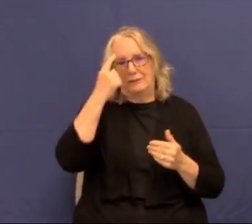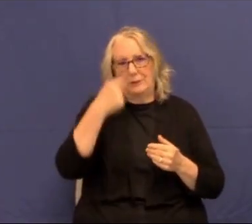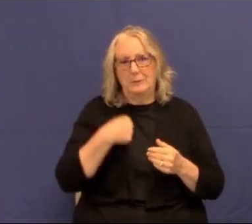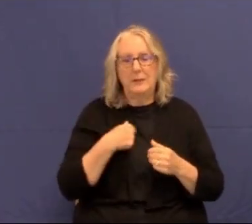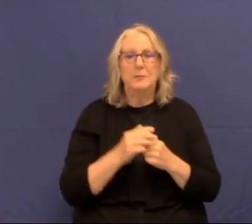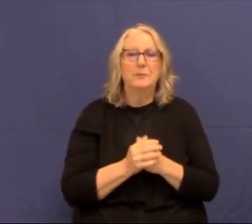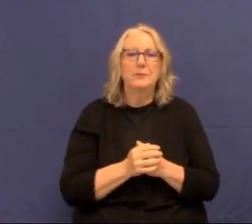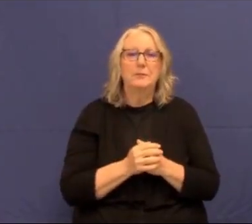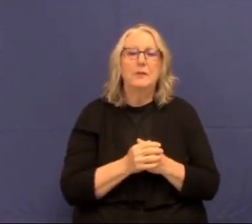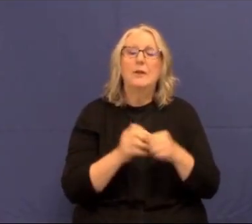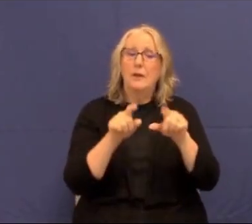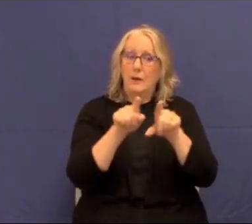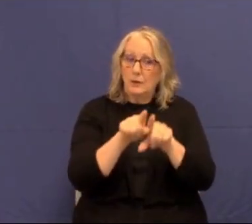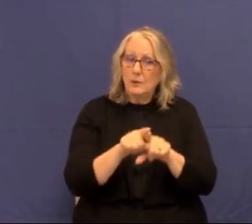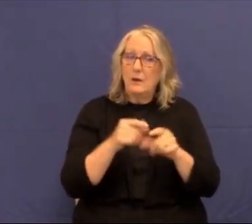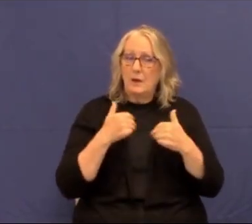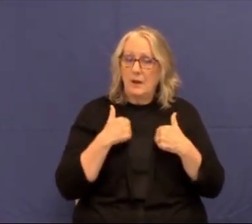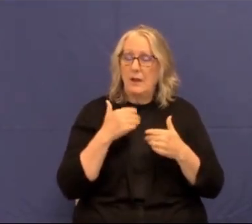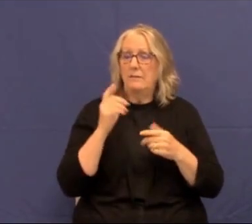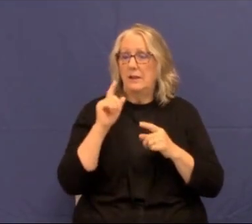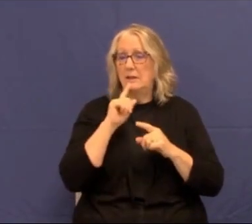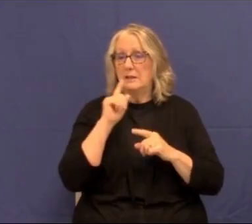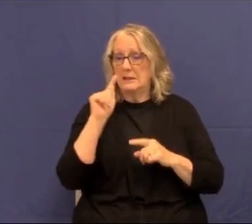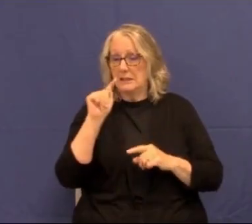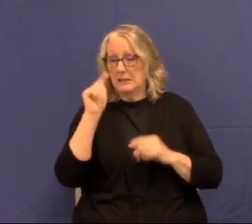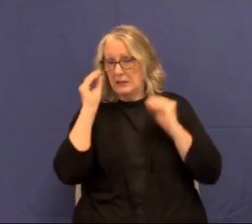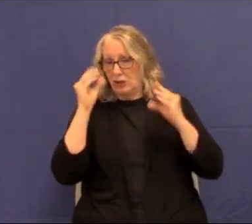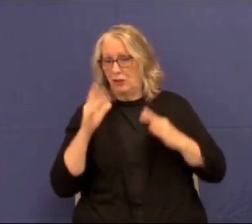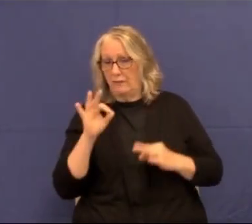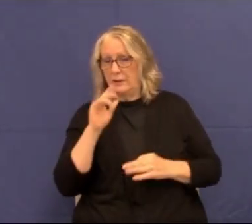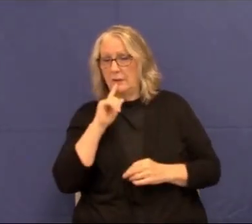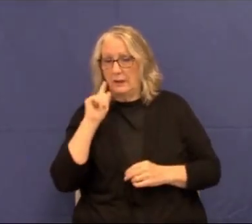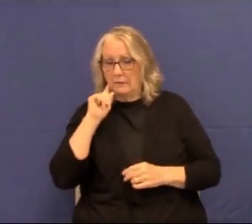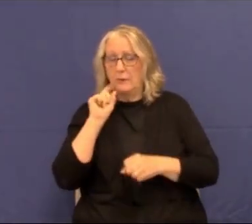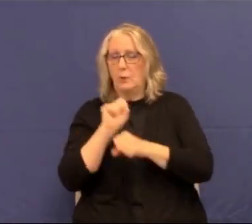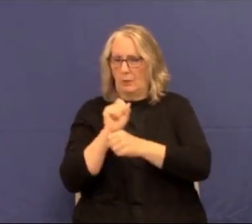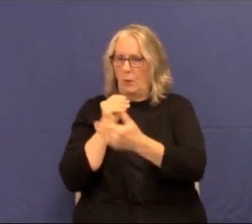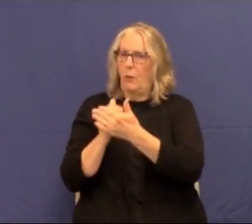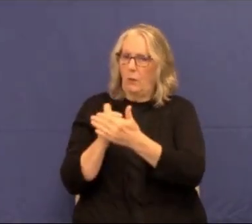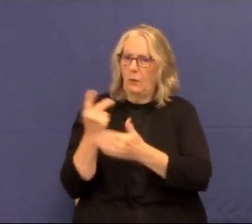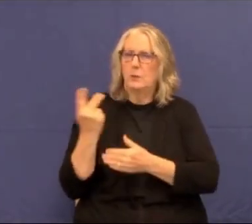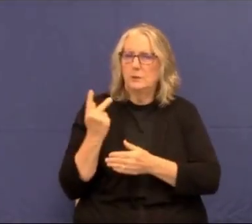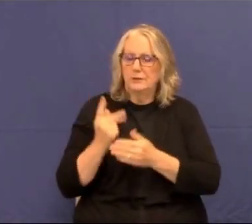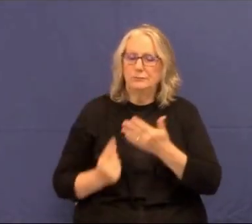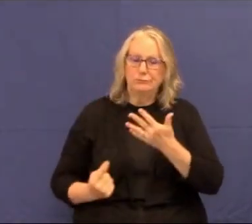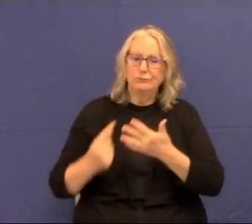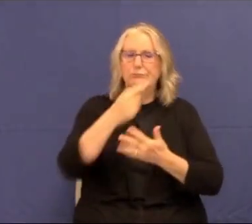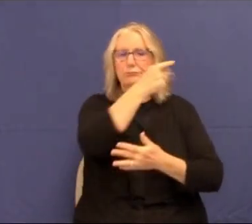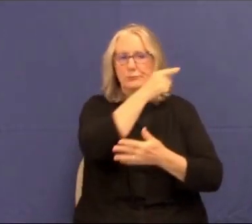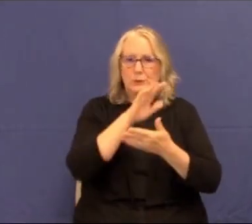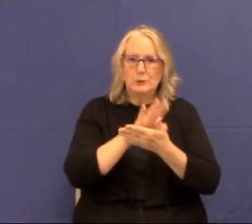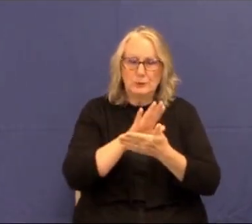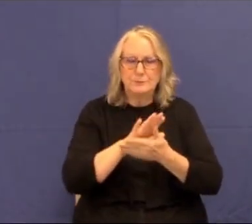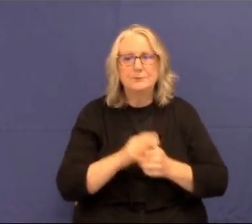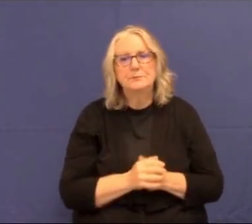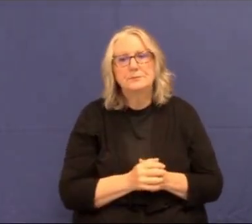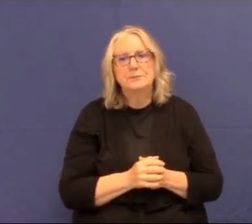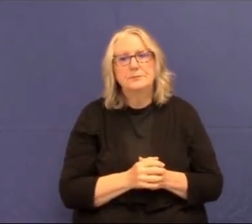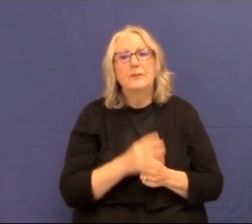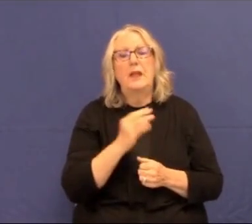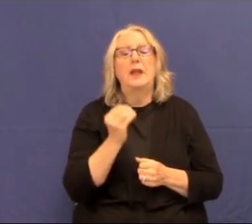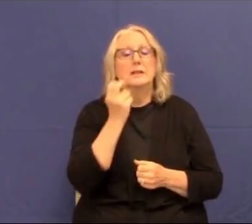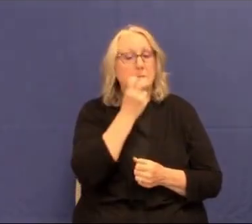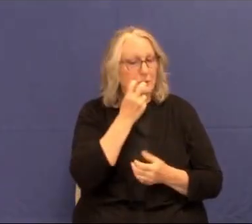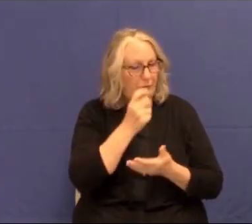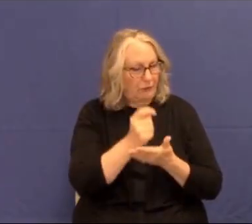easier. And then I did also have some deaf educators that I worked very, very closely with going through school,